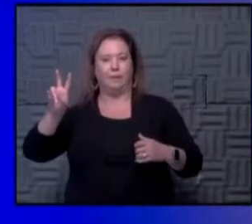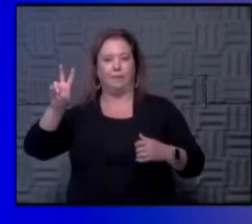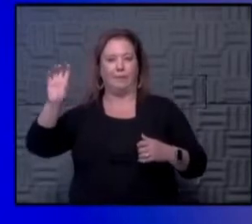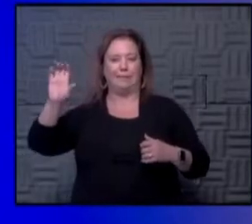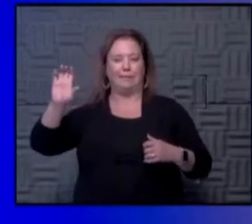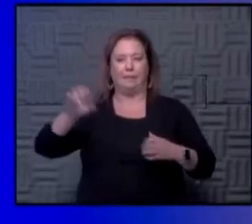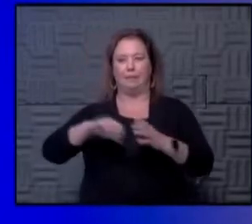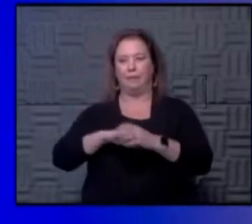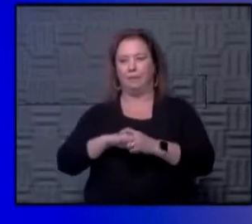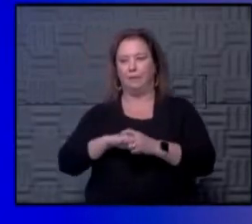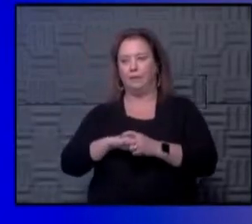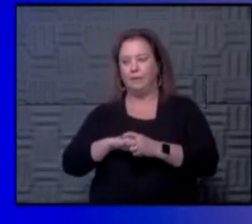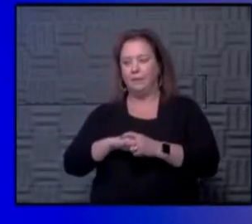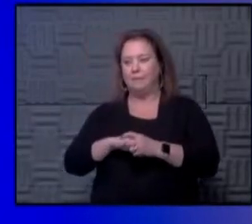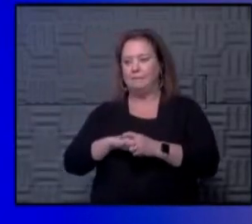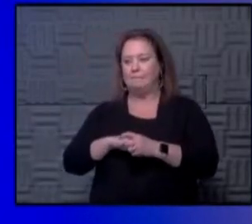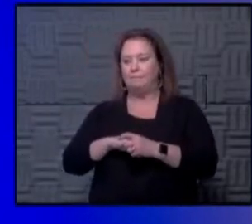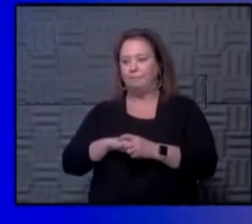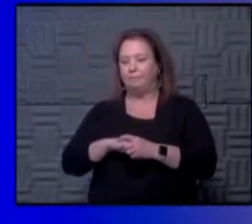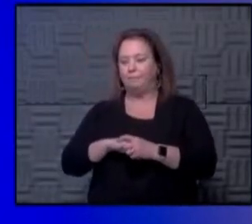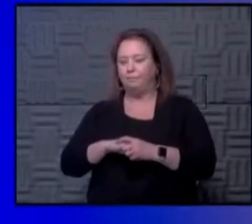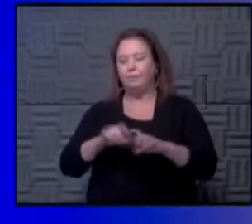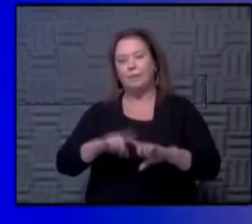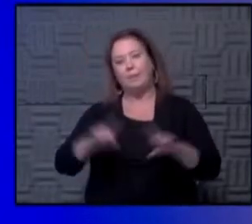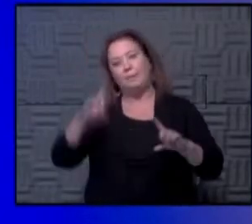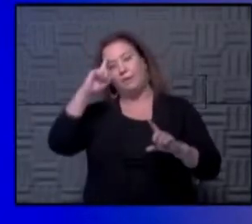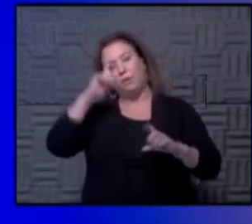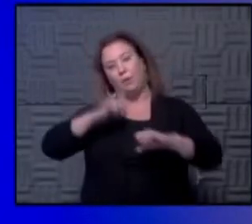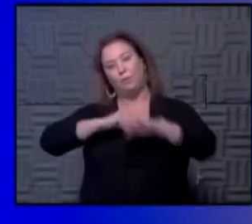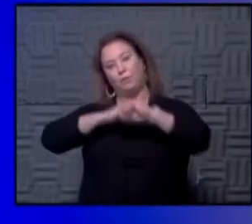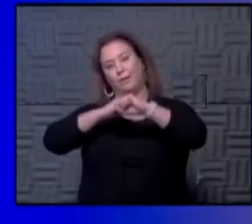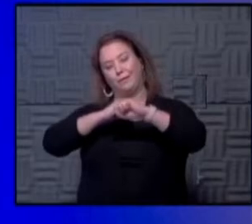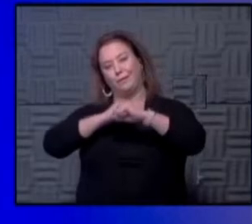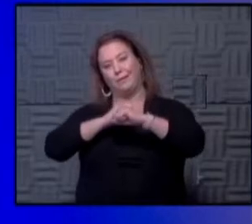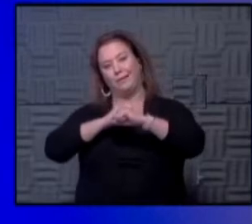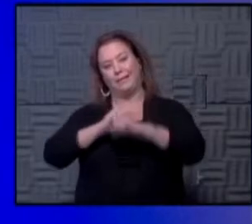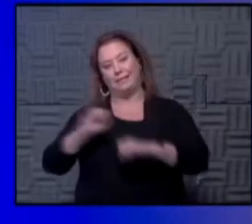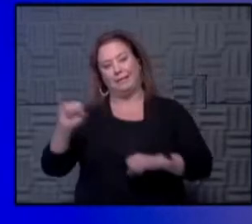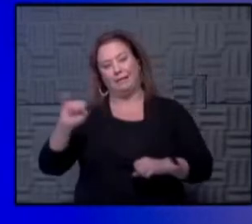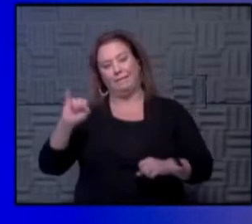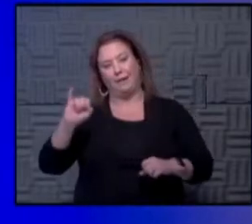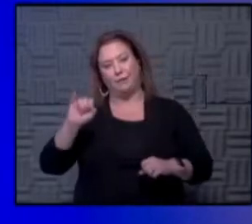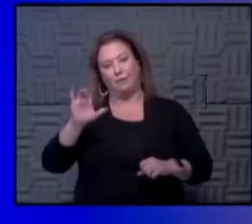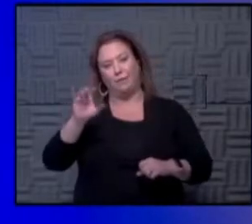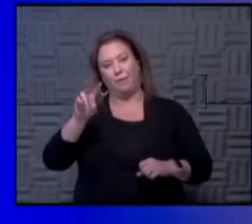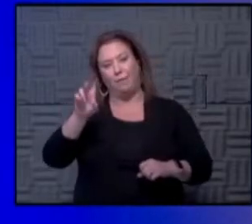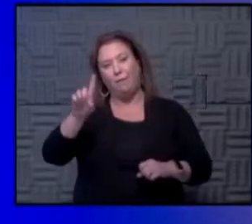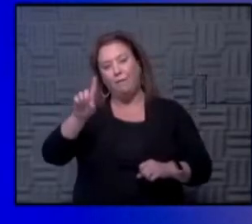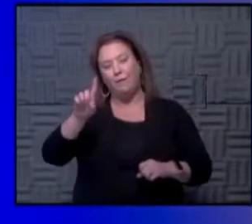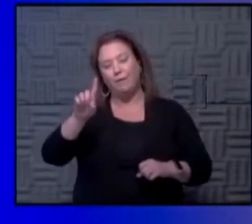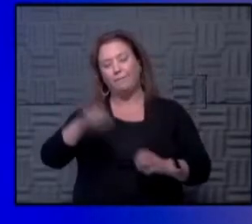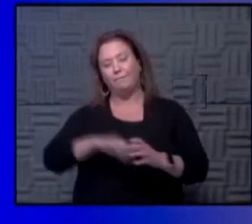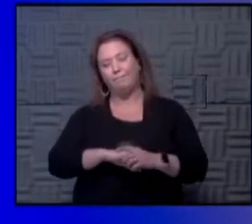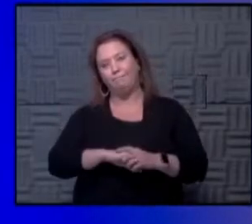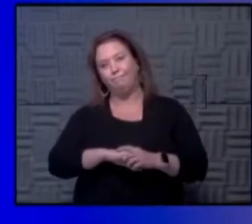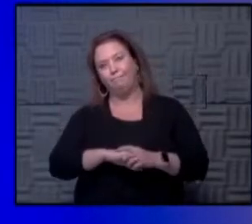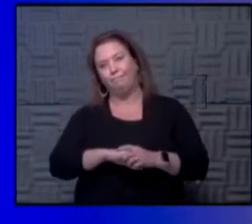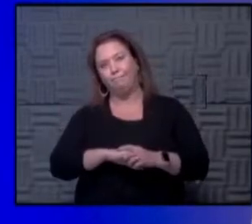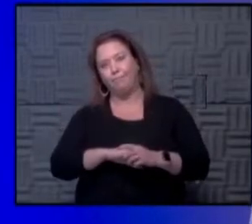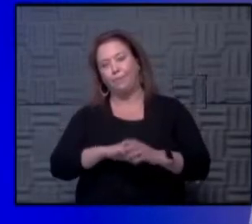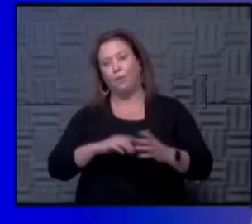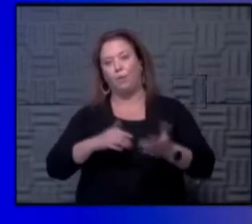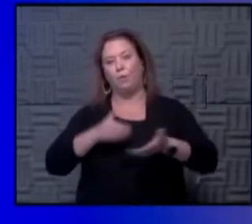vitamin C and things of that nature. But for protection against infection from COVID-19